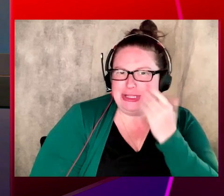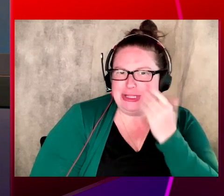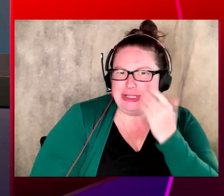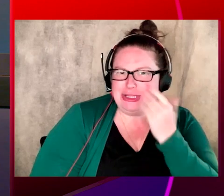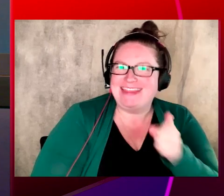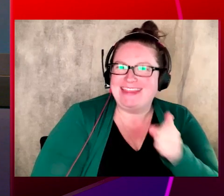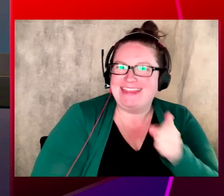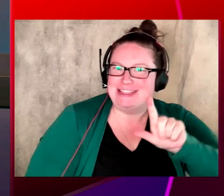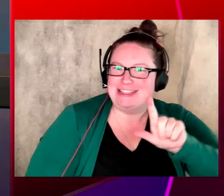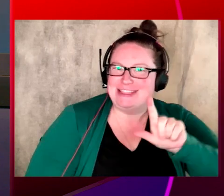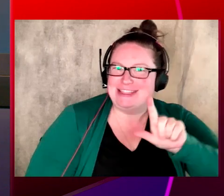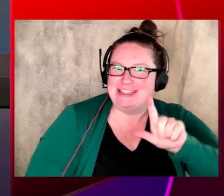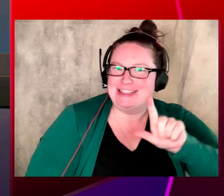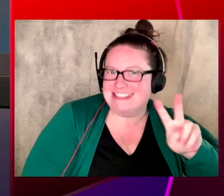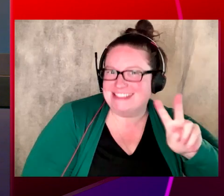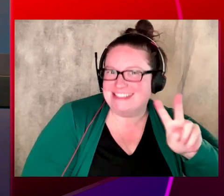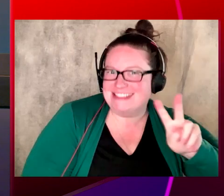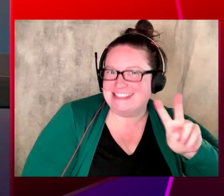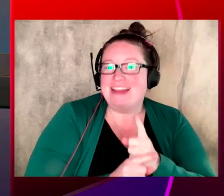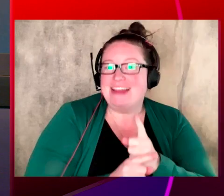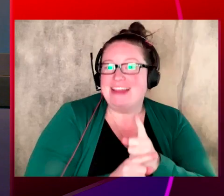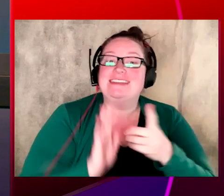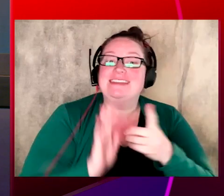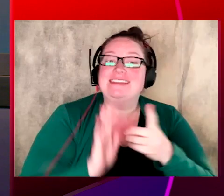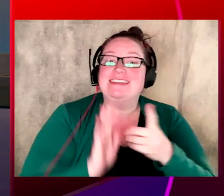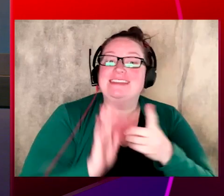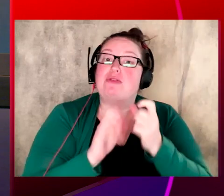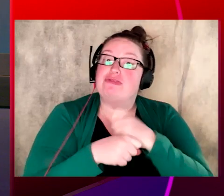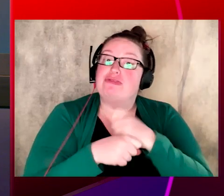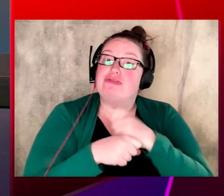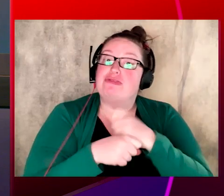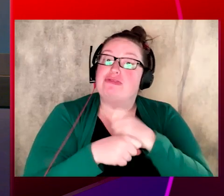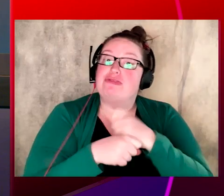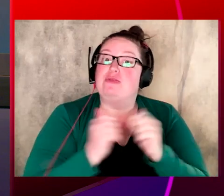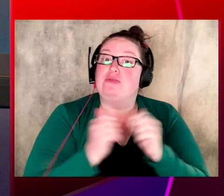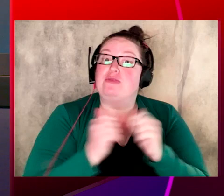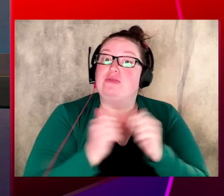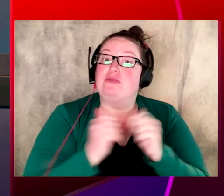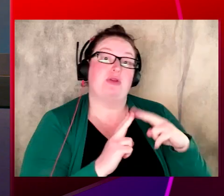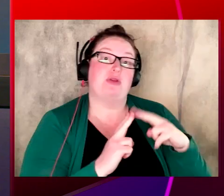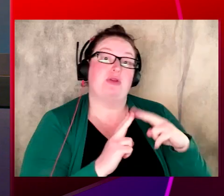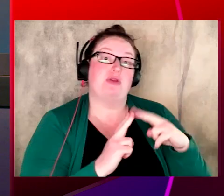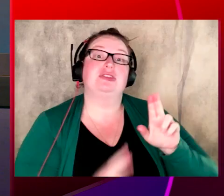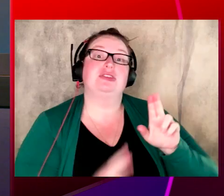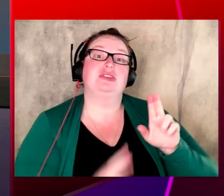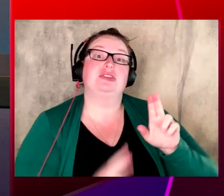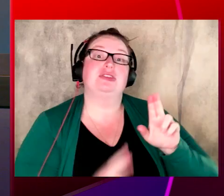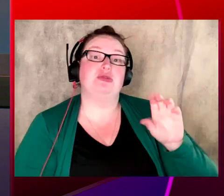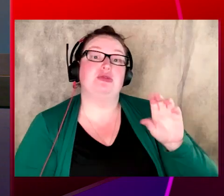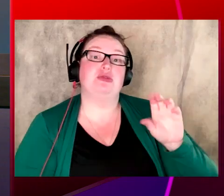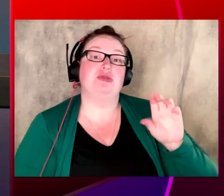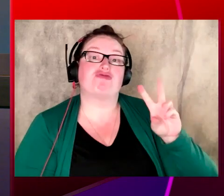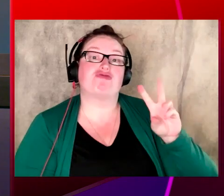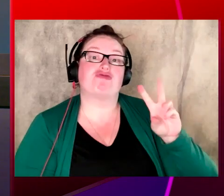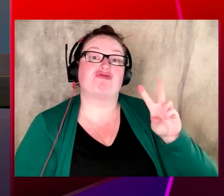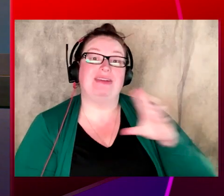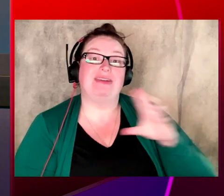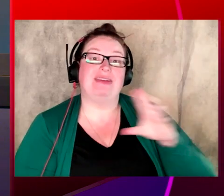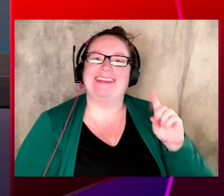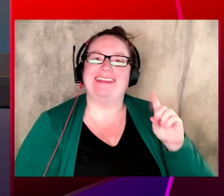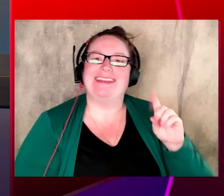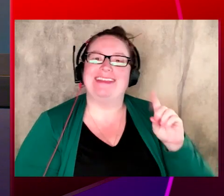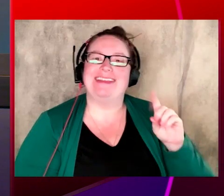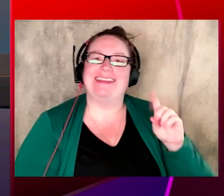Vegas, and this is a demo created here by our partners, uCrowds, and the data being provided by Cesium and